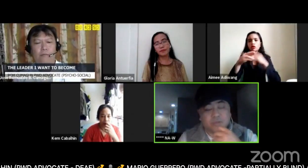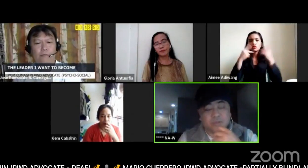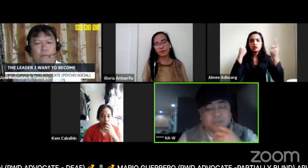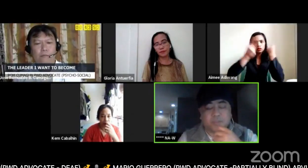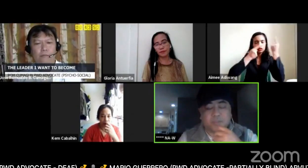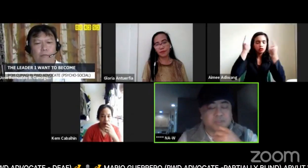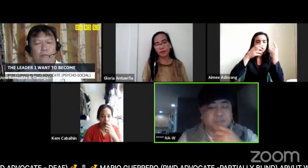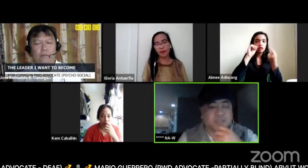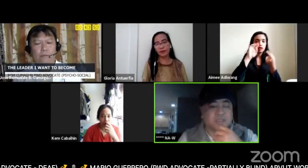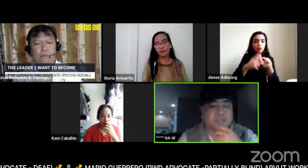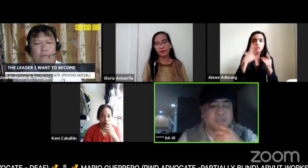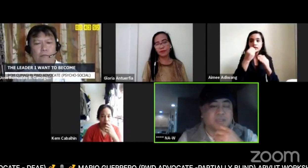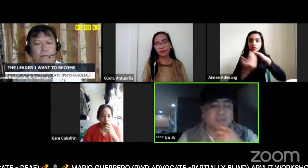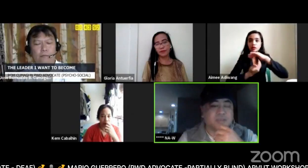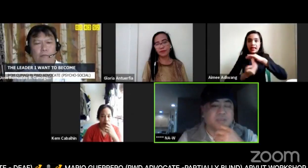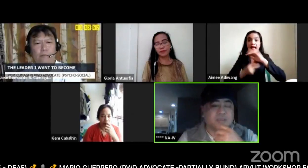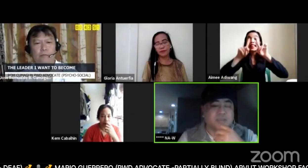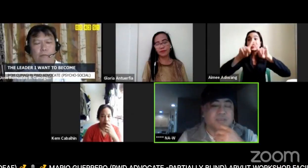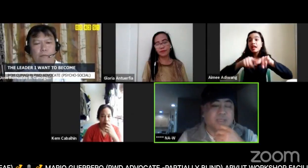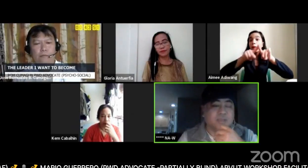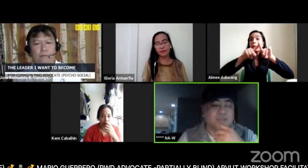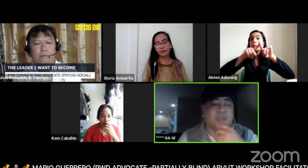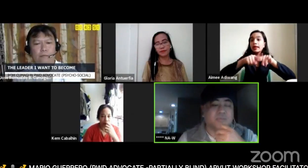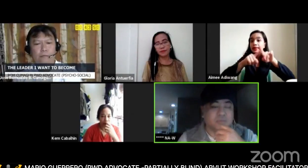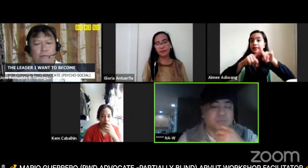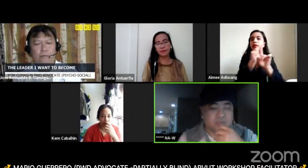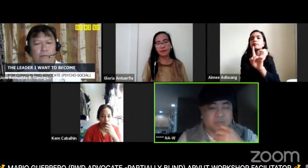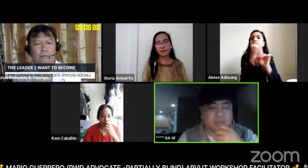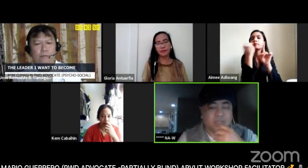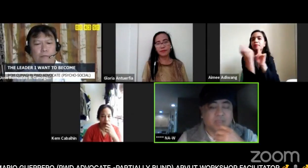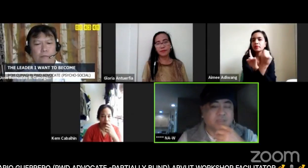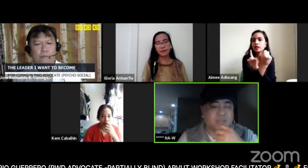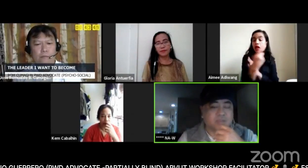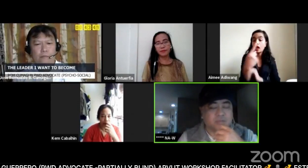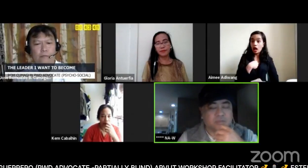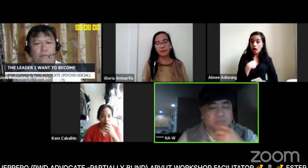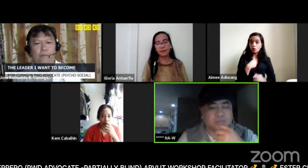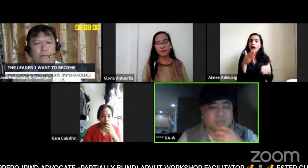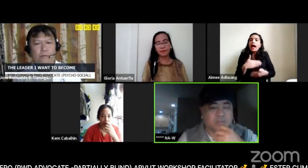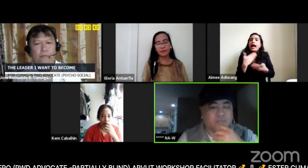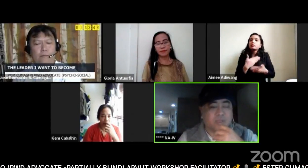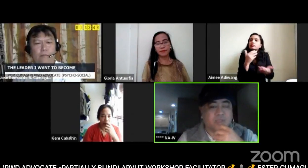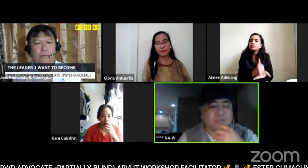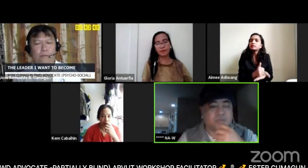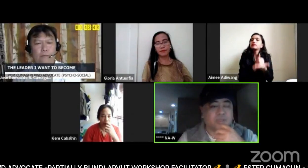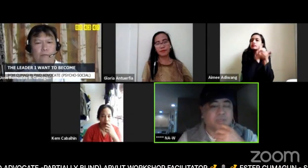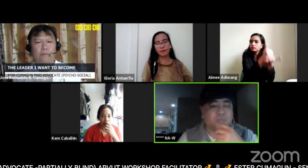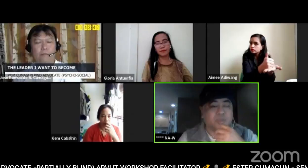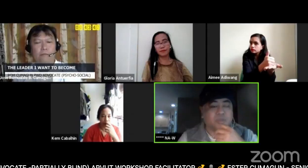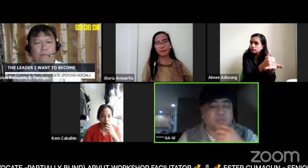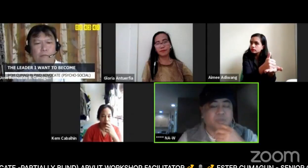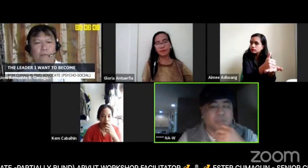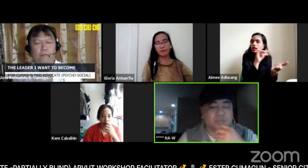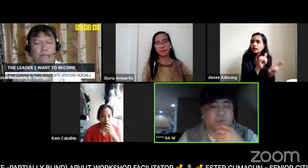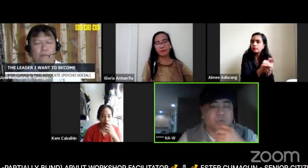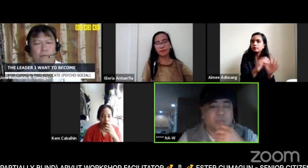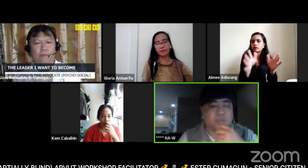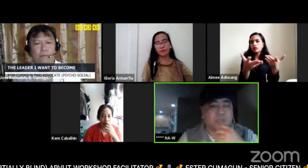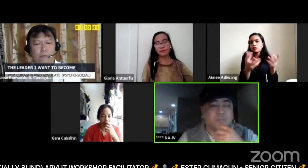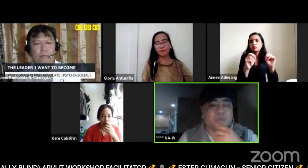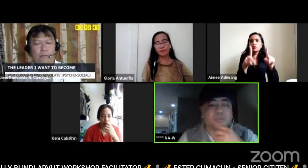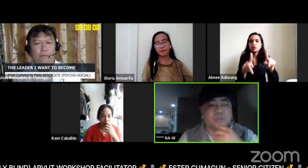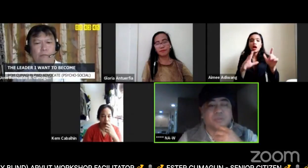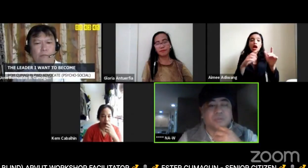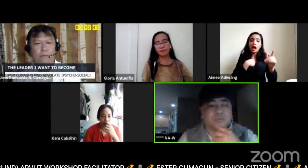or the stakeholders, depende sa setting, then I would gladly give way to that person and